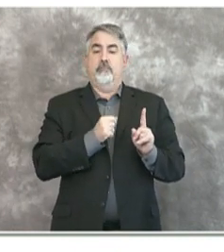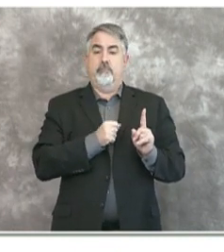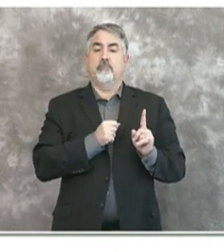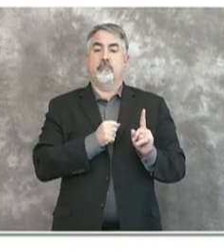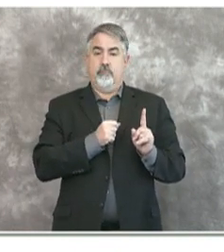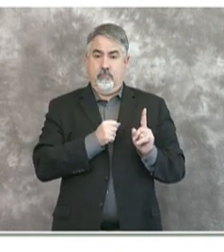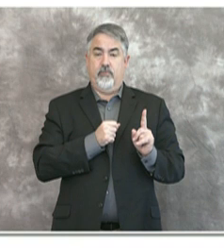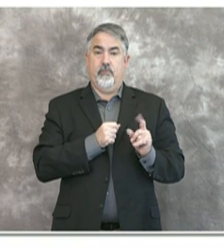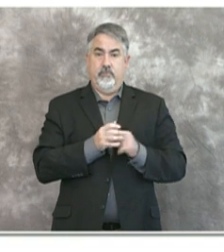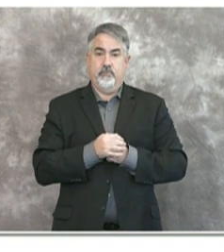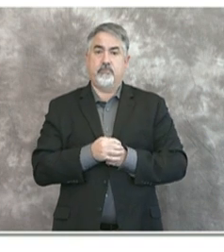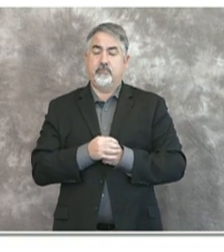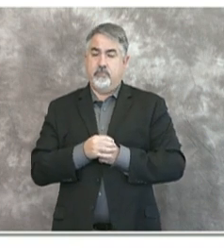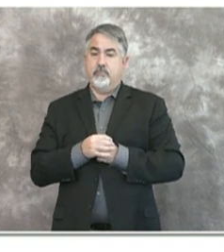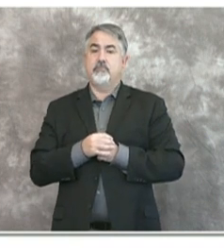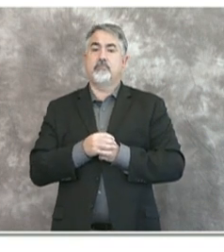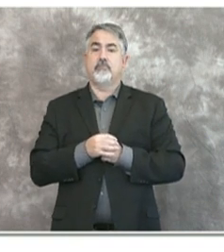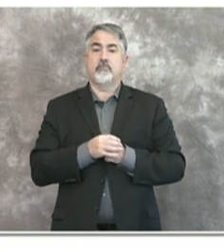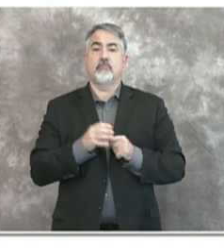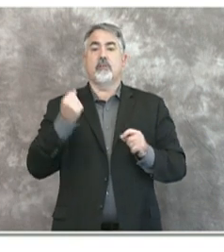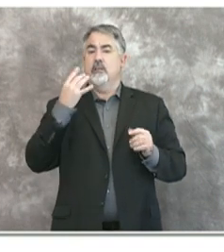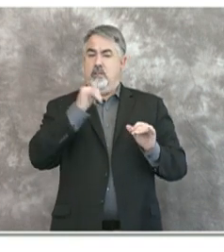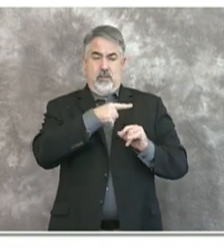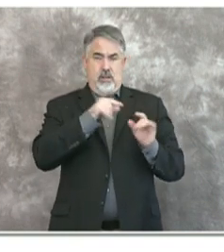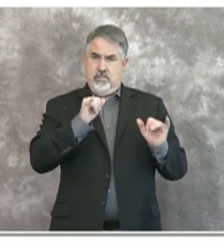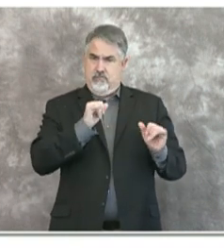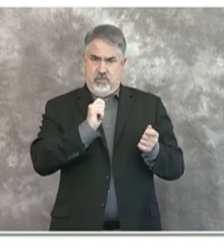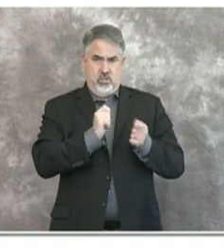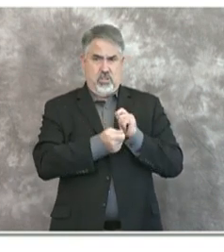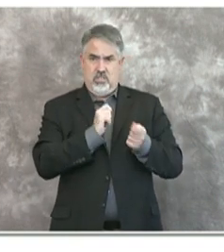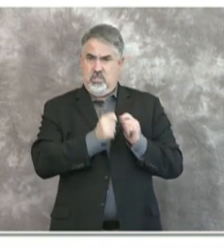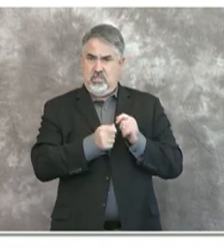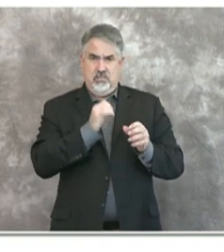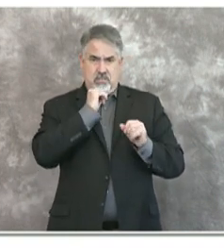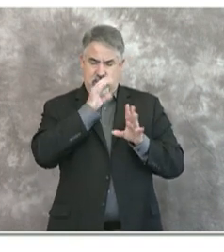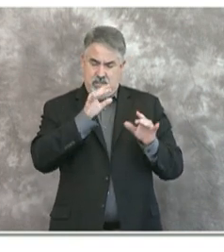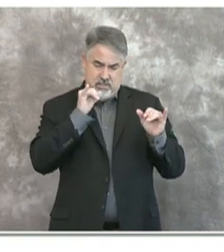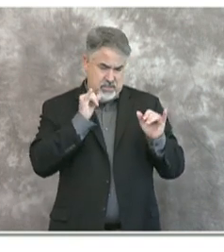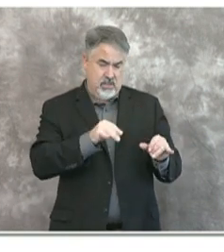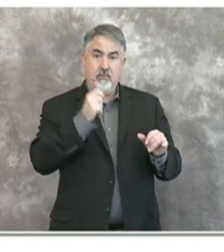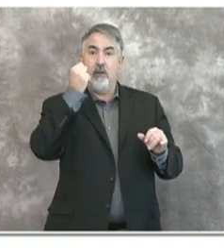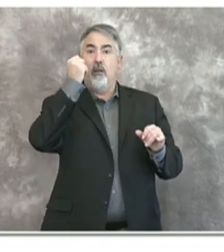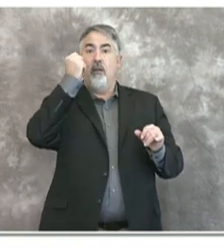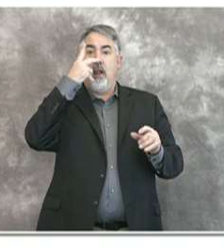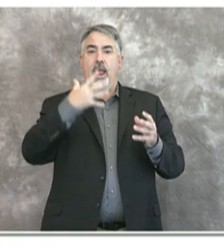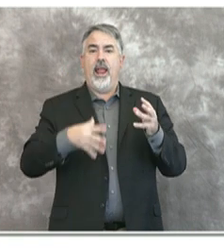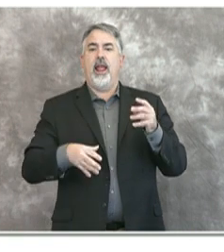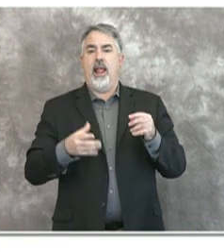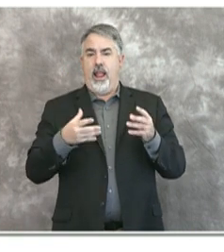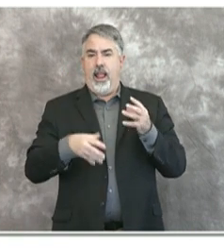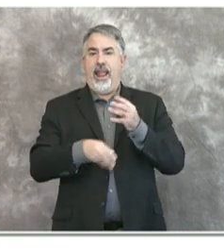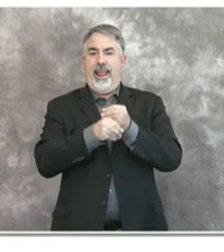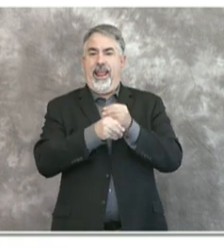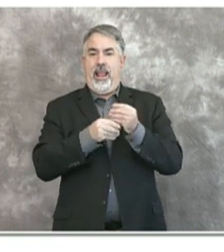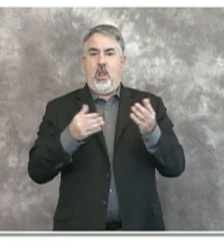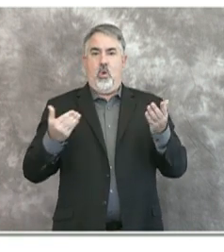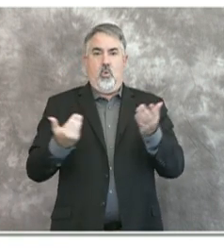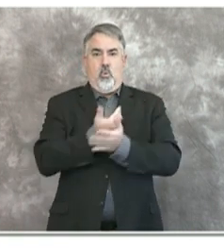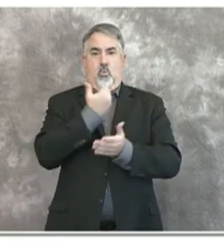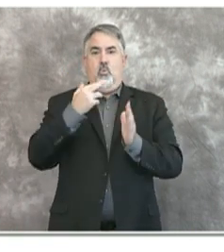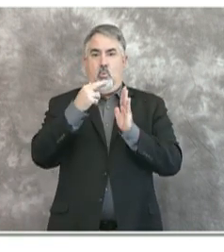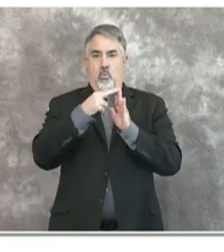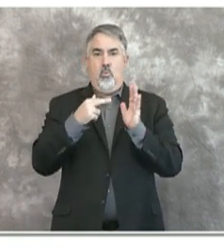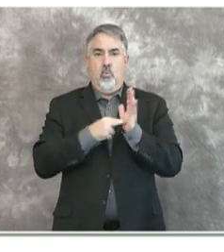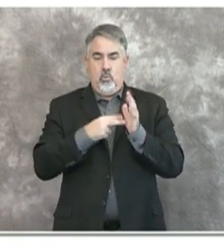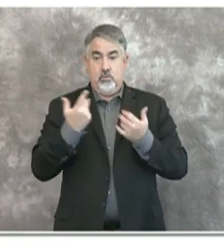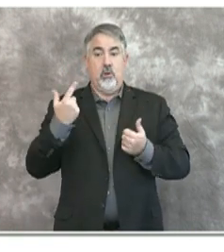shared with your employees. You don't have to redo that, but you do have to add temperature screenings as soon as you can